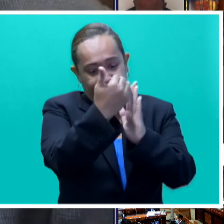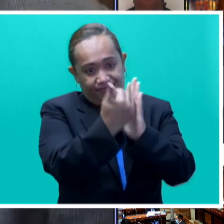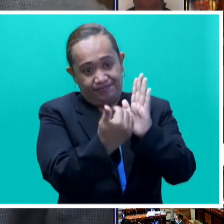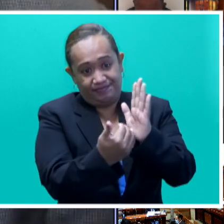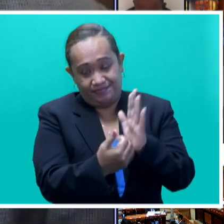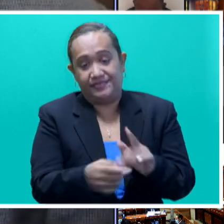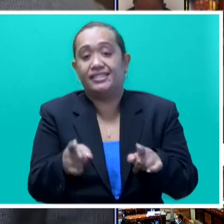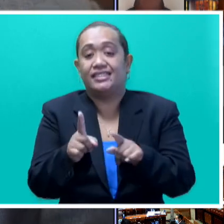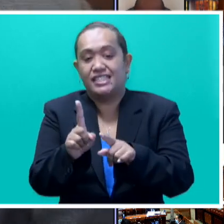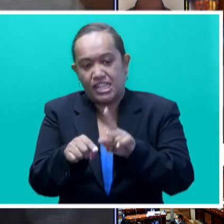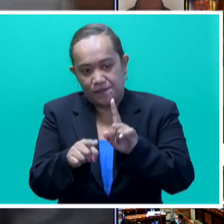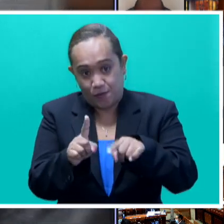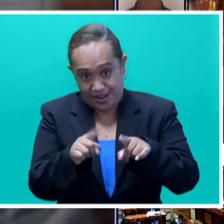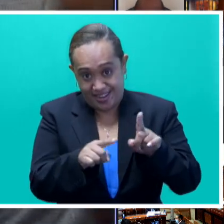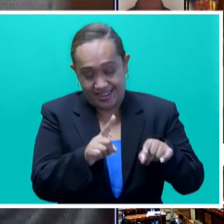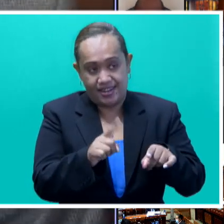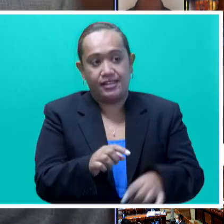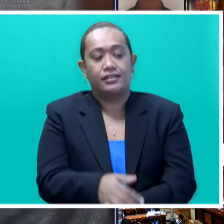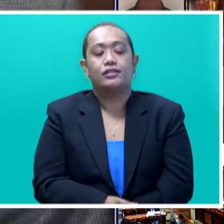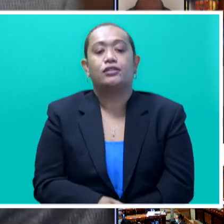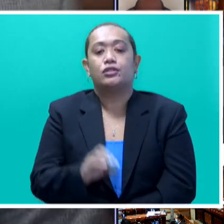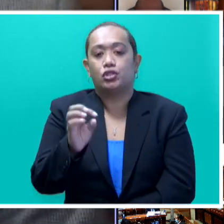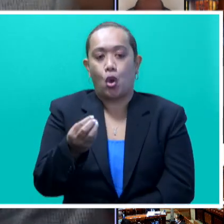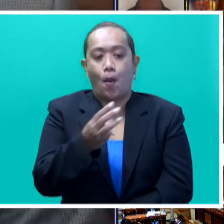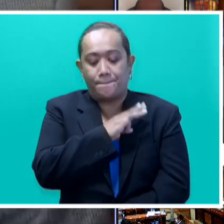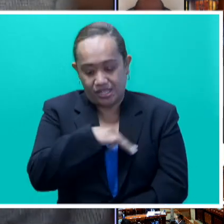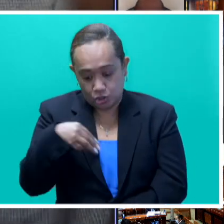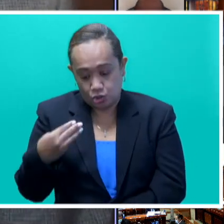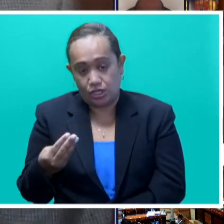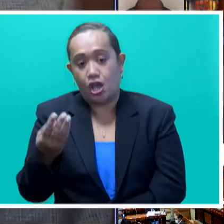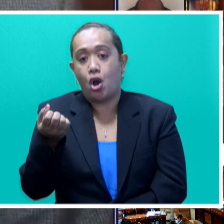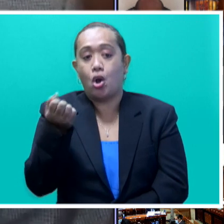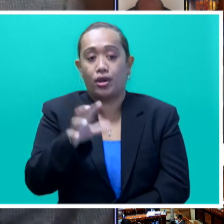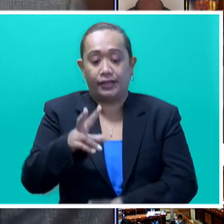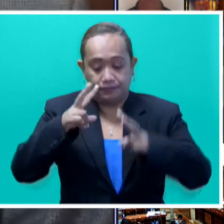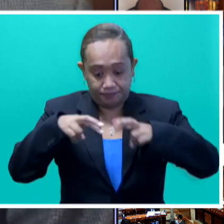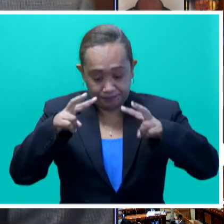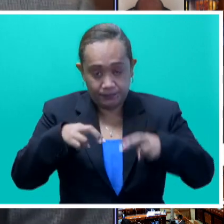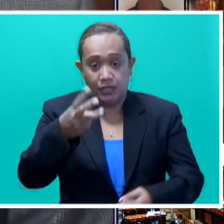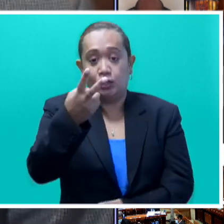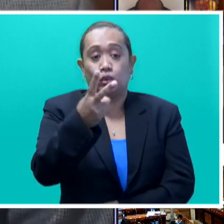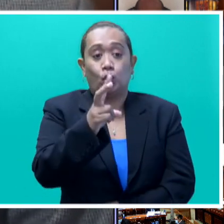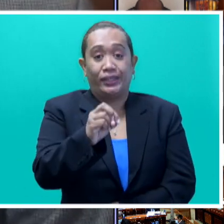said, my ministry conducted a nationwide survey in 2019.